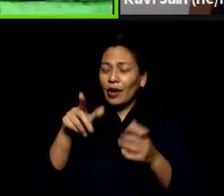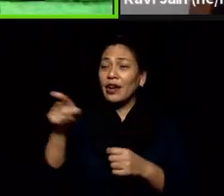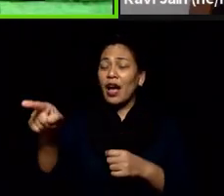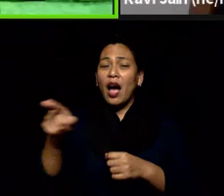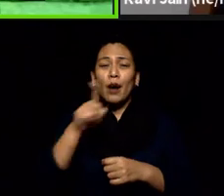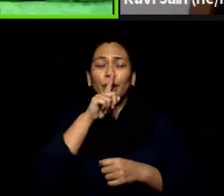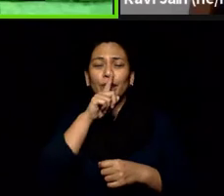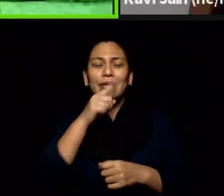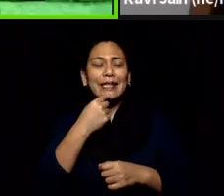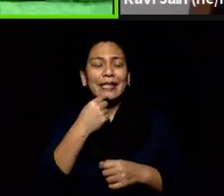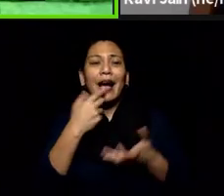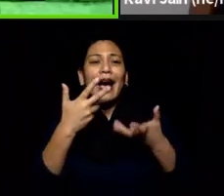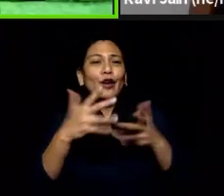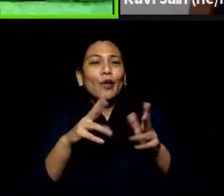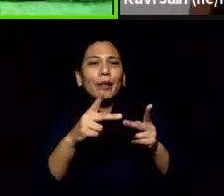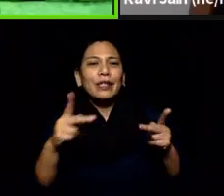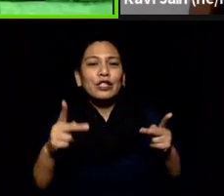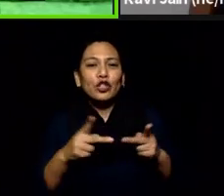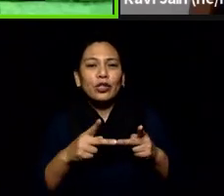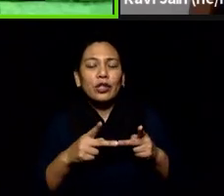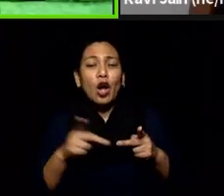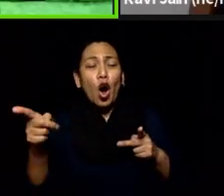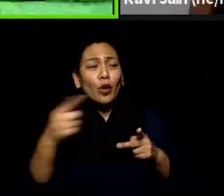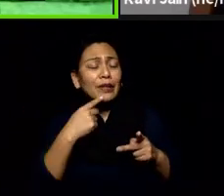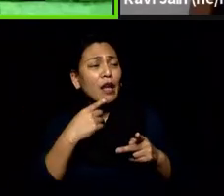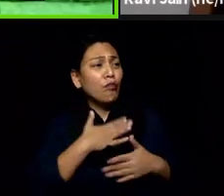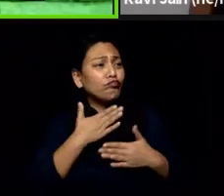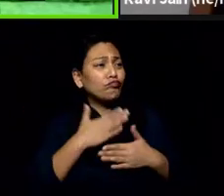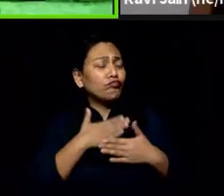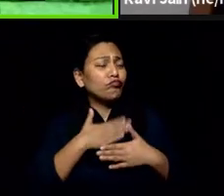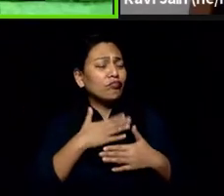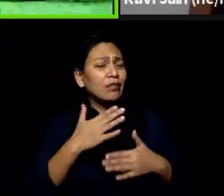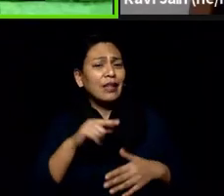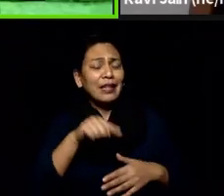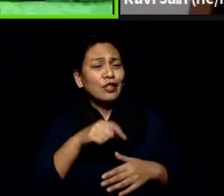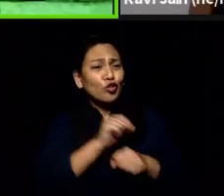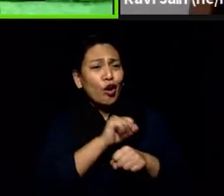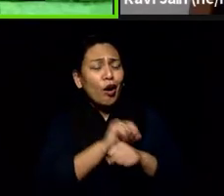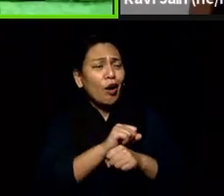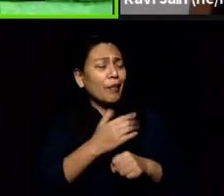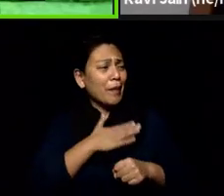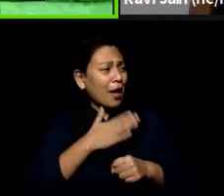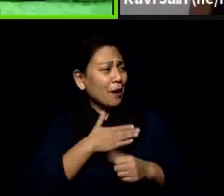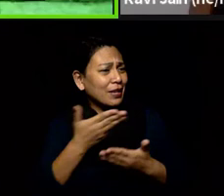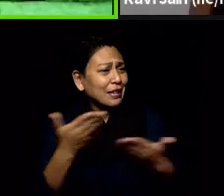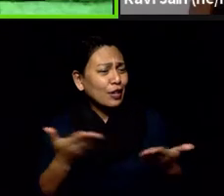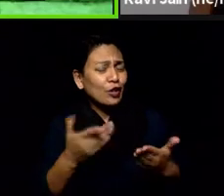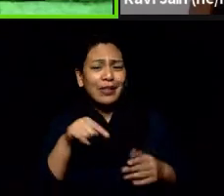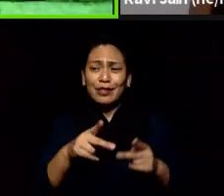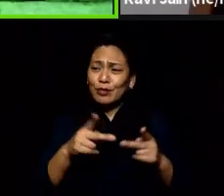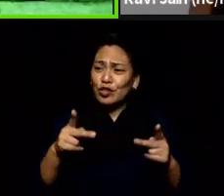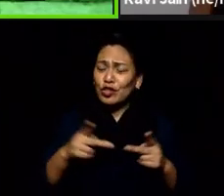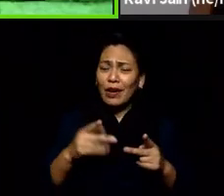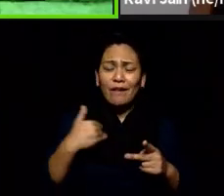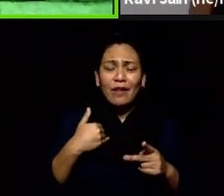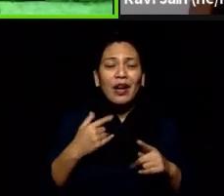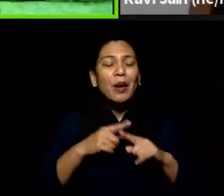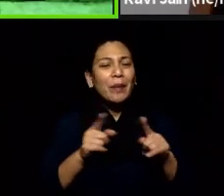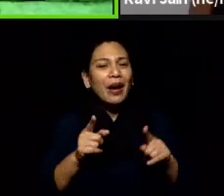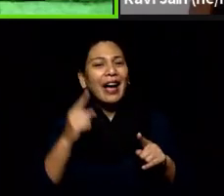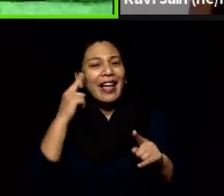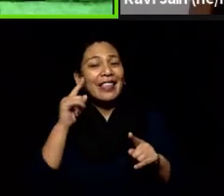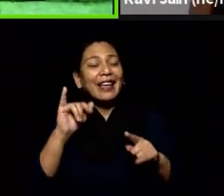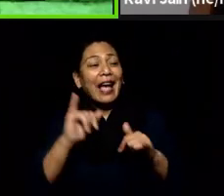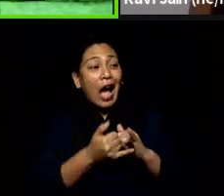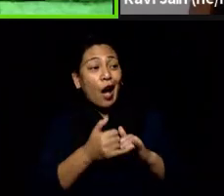this position. He said, I like that position. I really do. I'm really happy to have this position, but I think the way in which I got